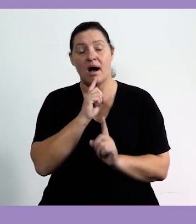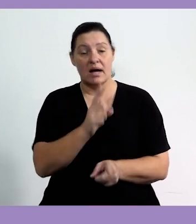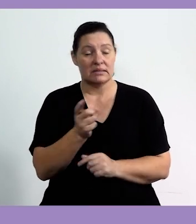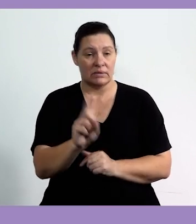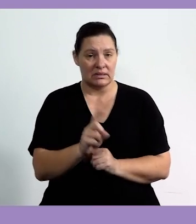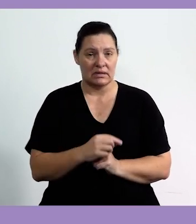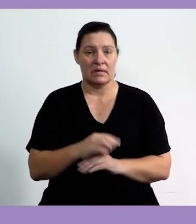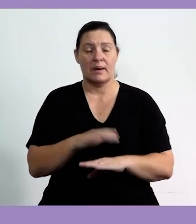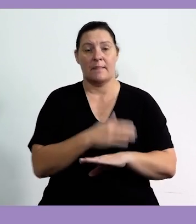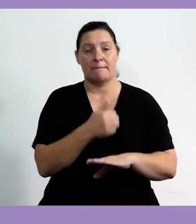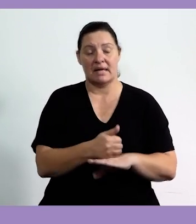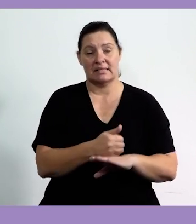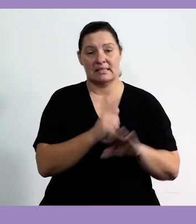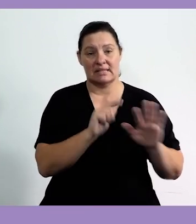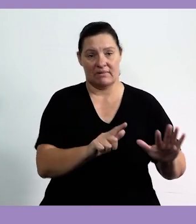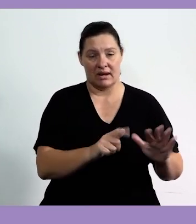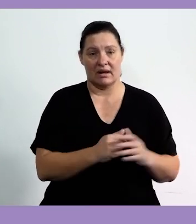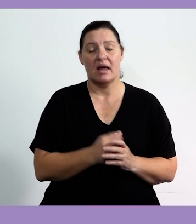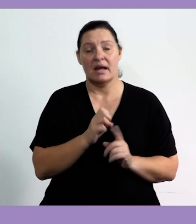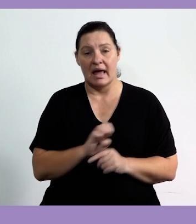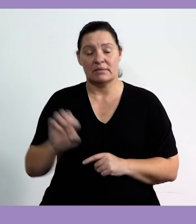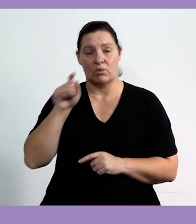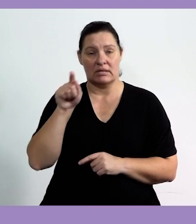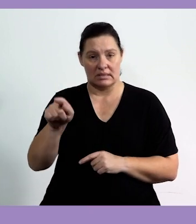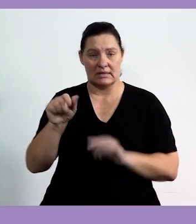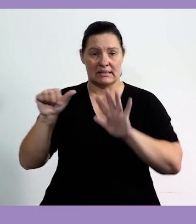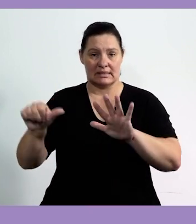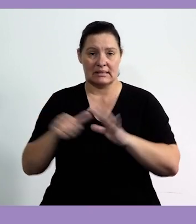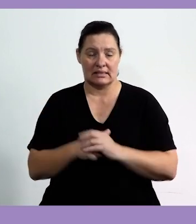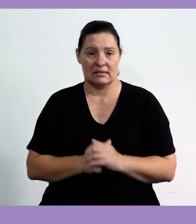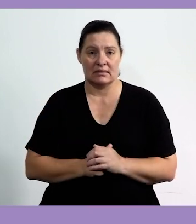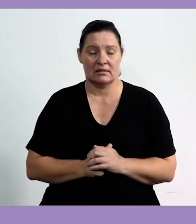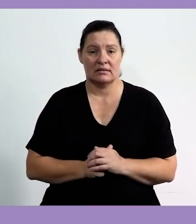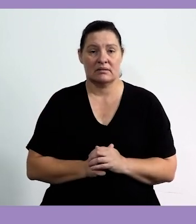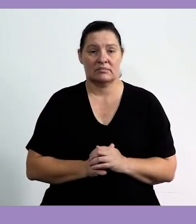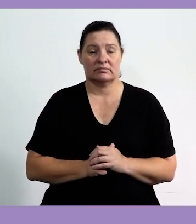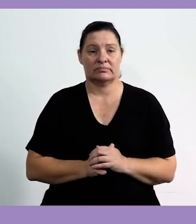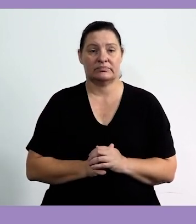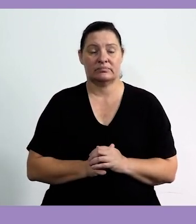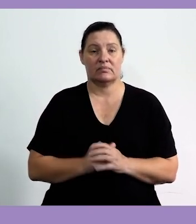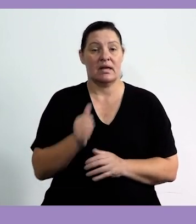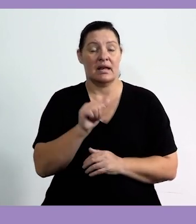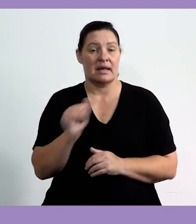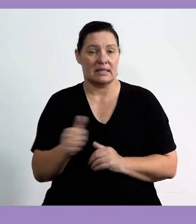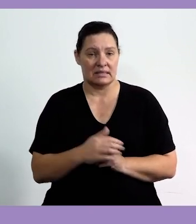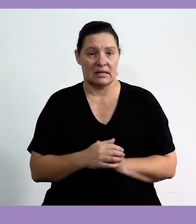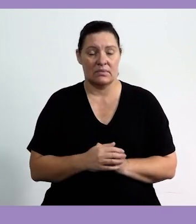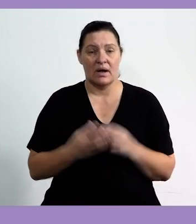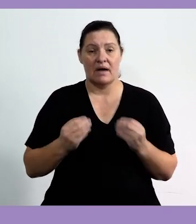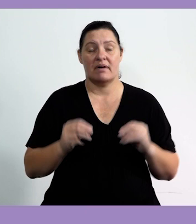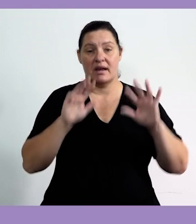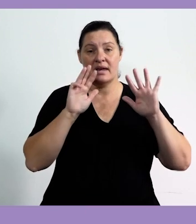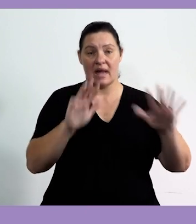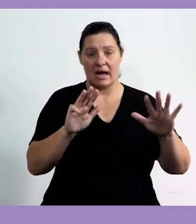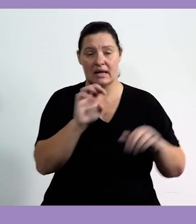Our answer is going to be a base 7 and an exponent 6. The next one, we